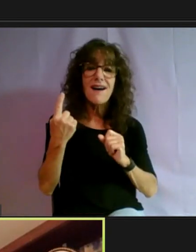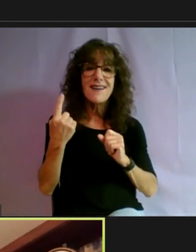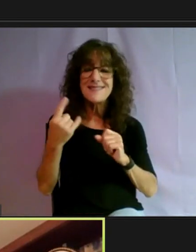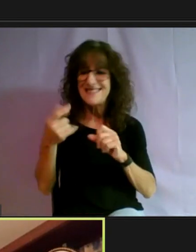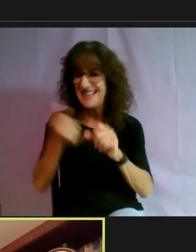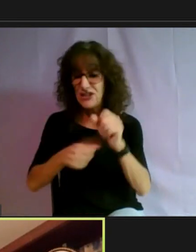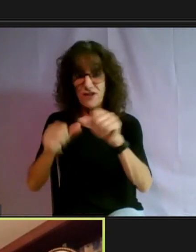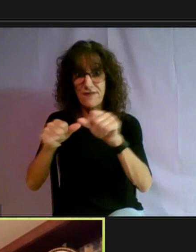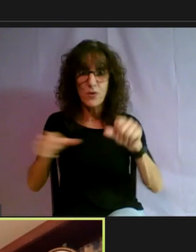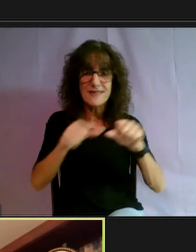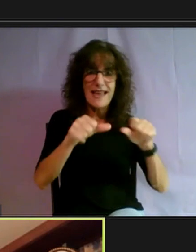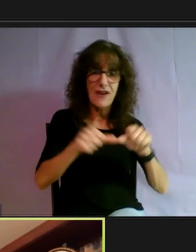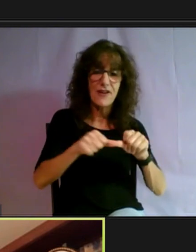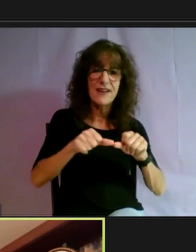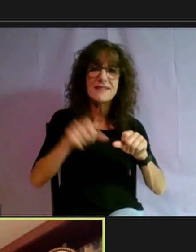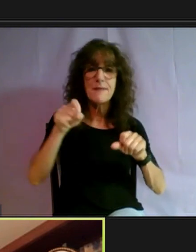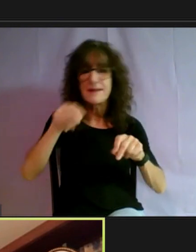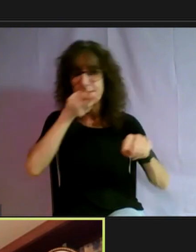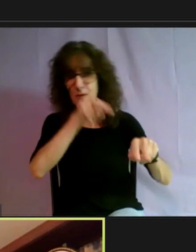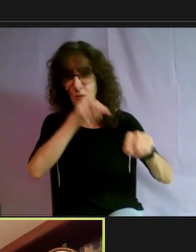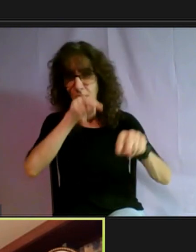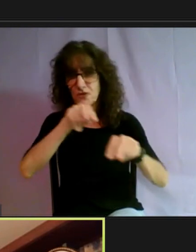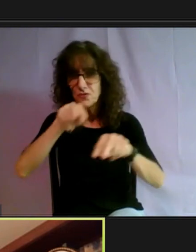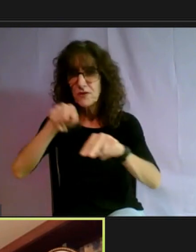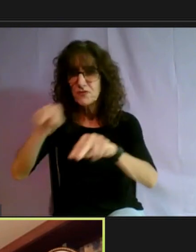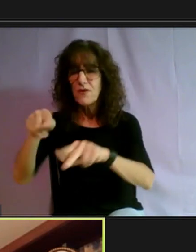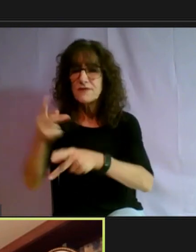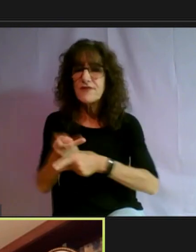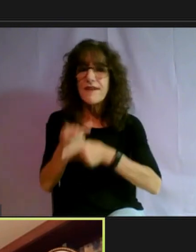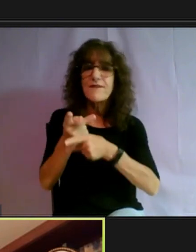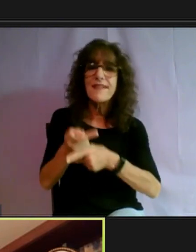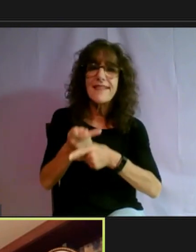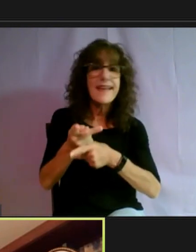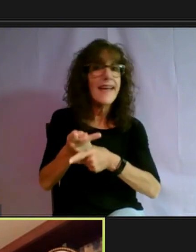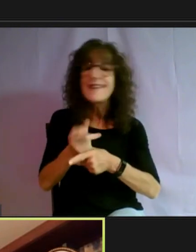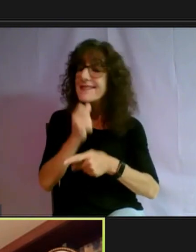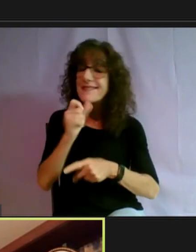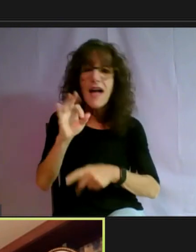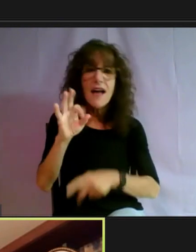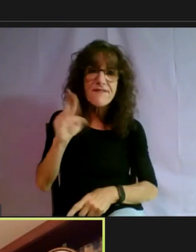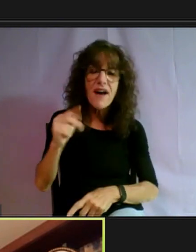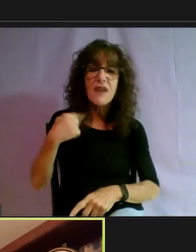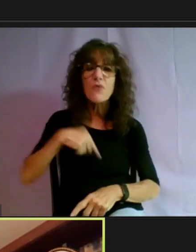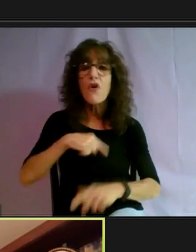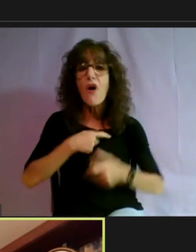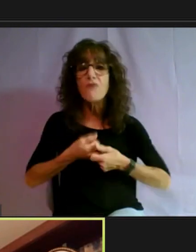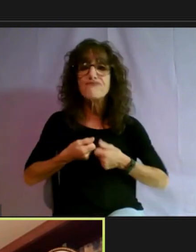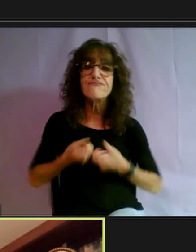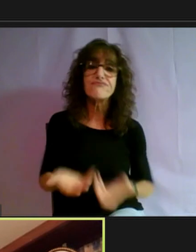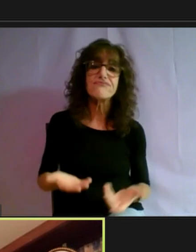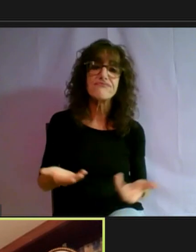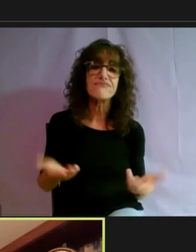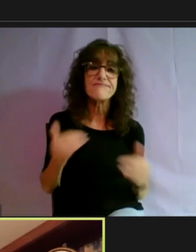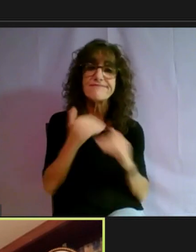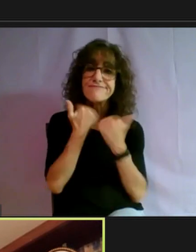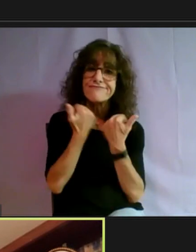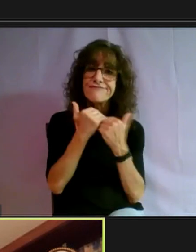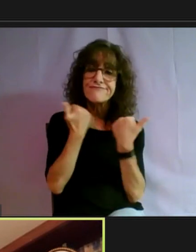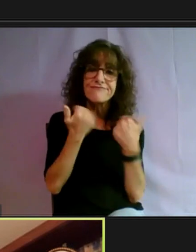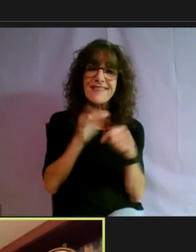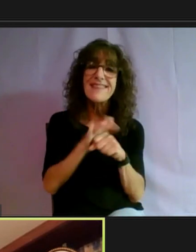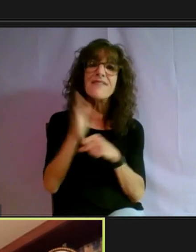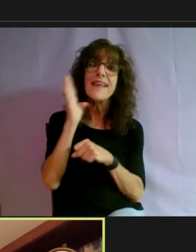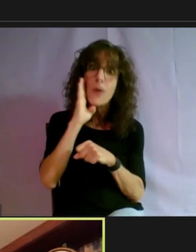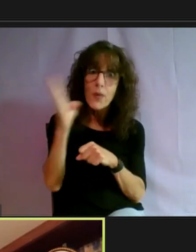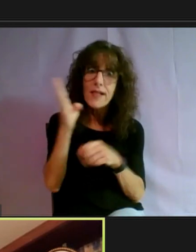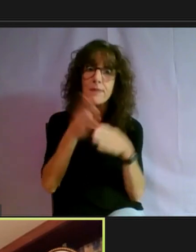areas, it has to be closely monitored, and it's no fun. We're all tired of it. It will be over